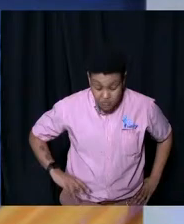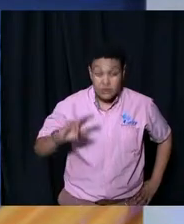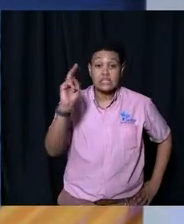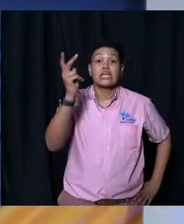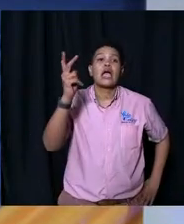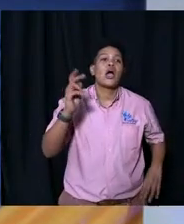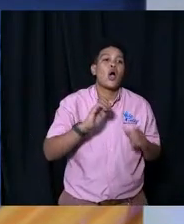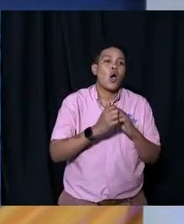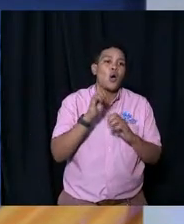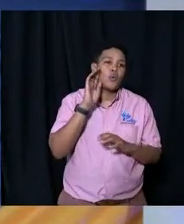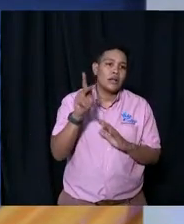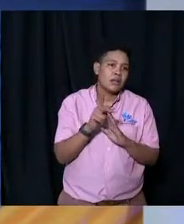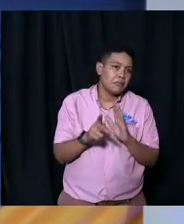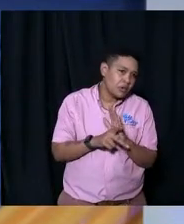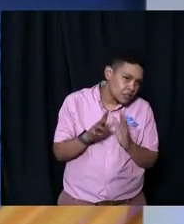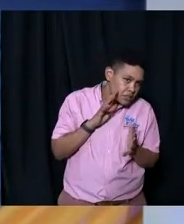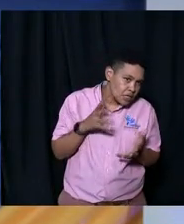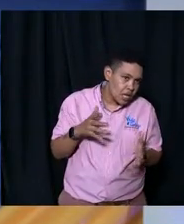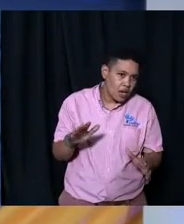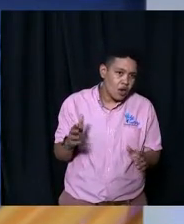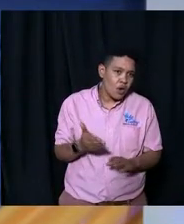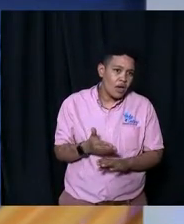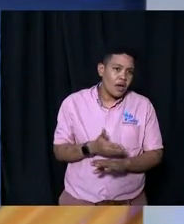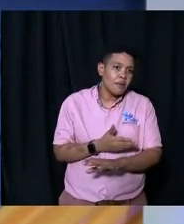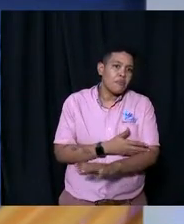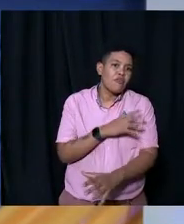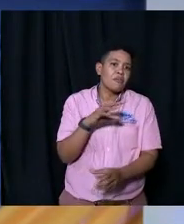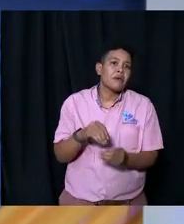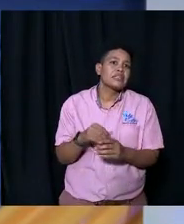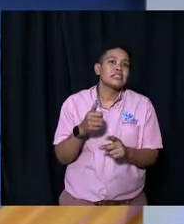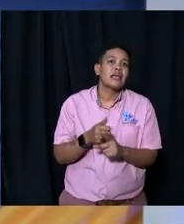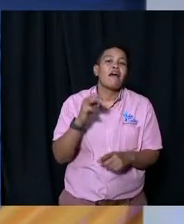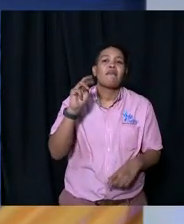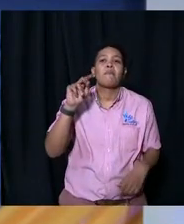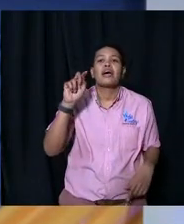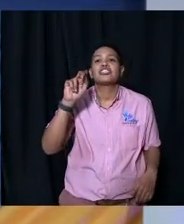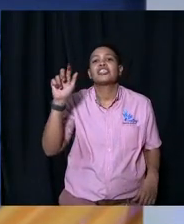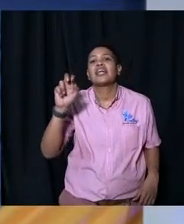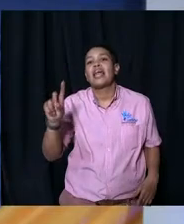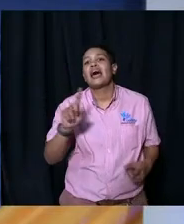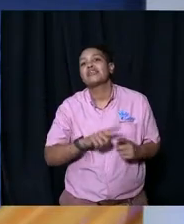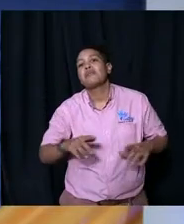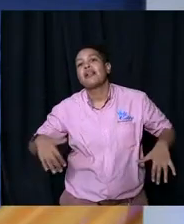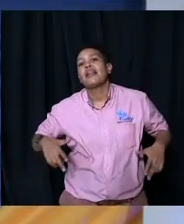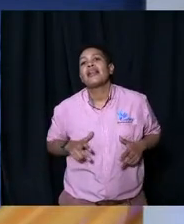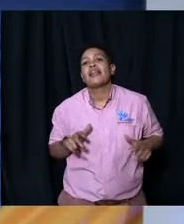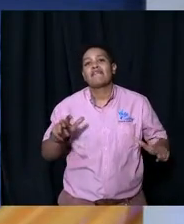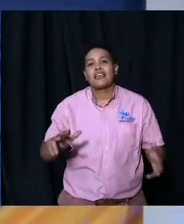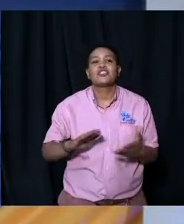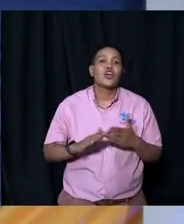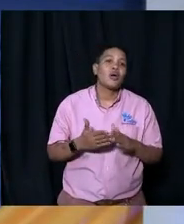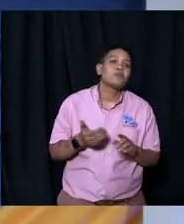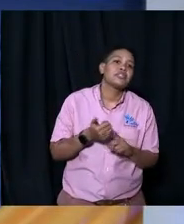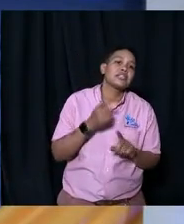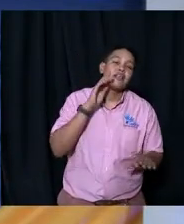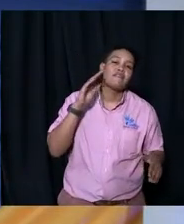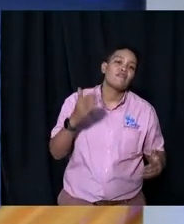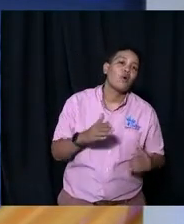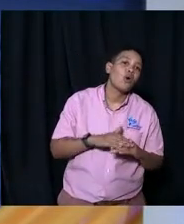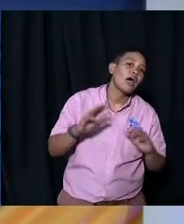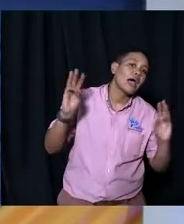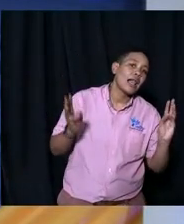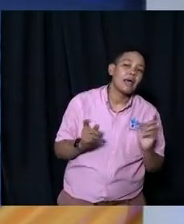will the policy enable improved participation of marginalized and underinvested communities in addressing climate